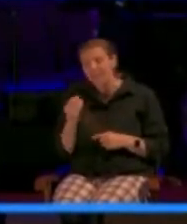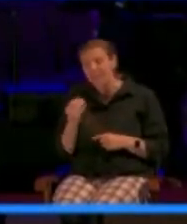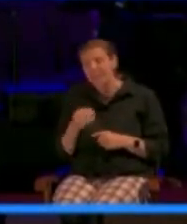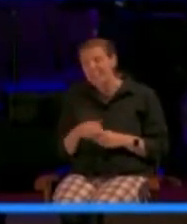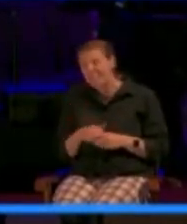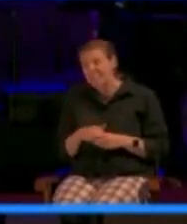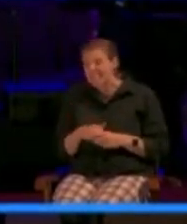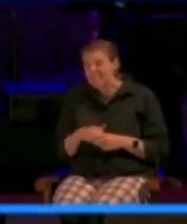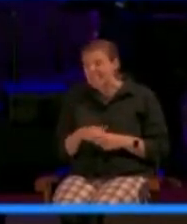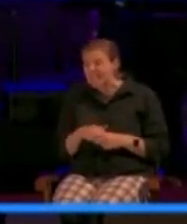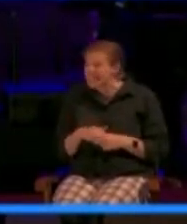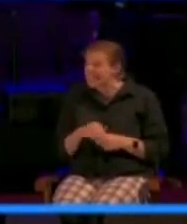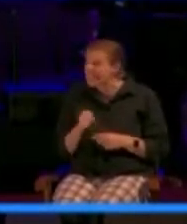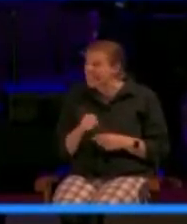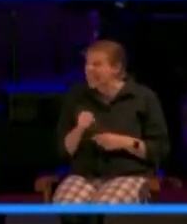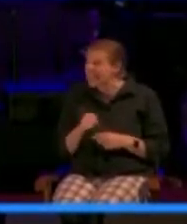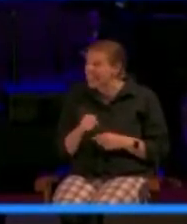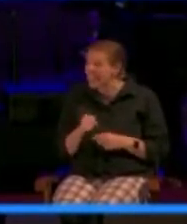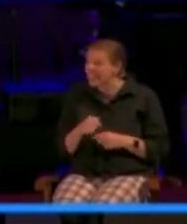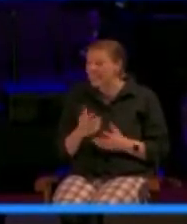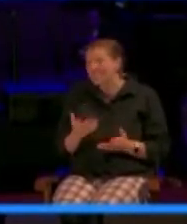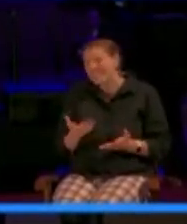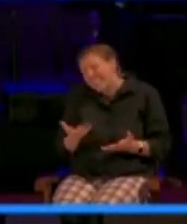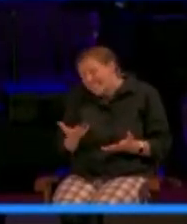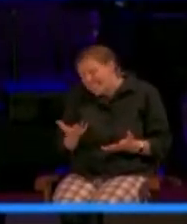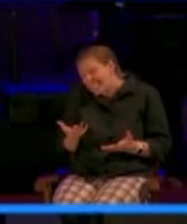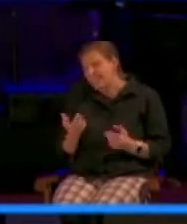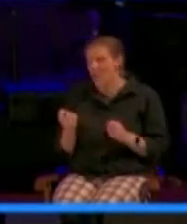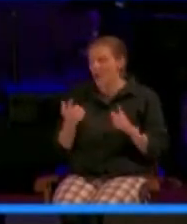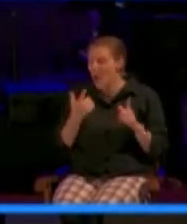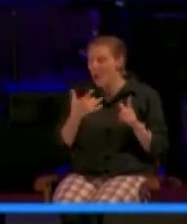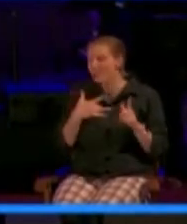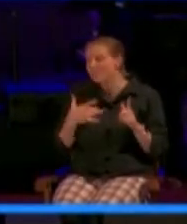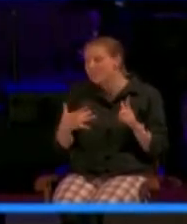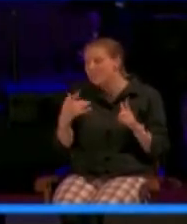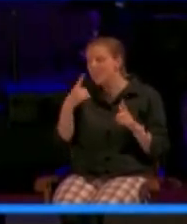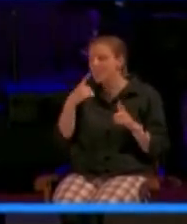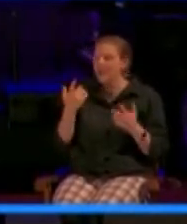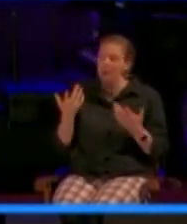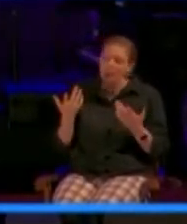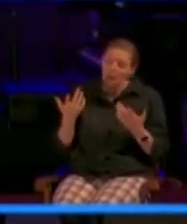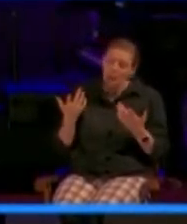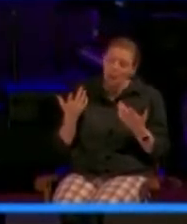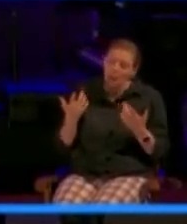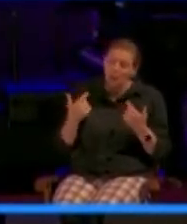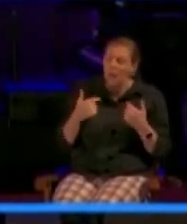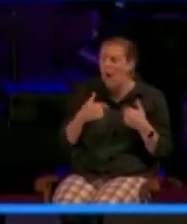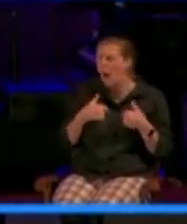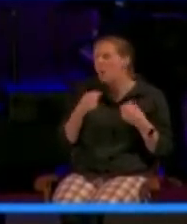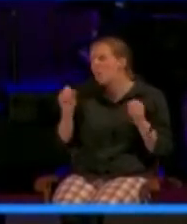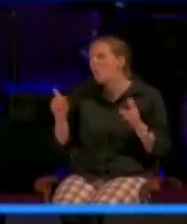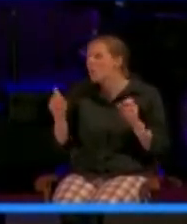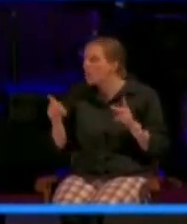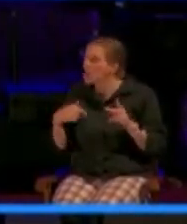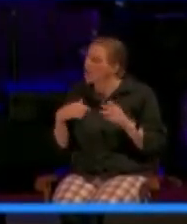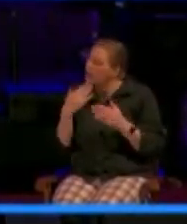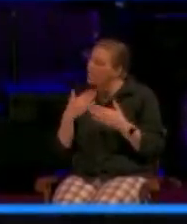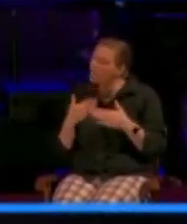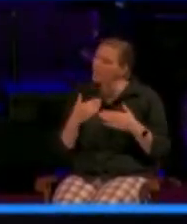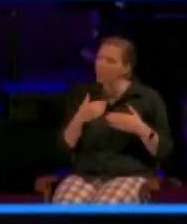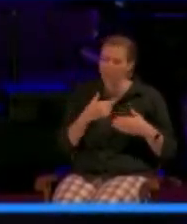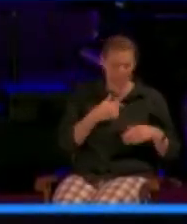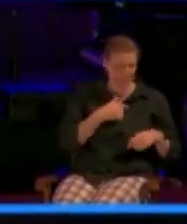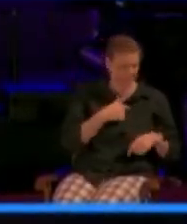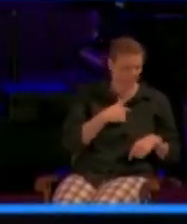are. We all kind of think that. We forget those bad things we've done and remember all the good things we've ever accomplished